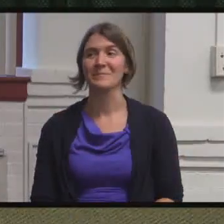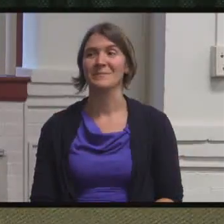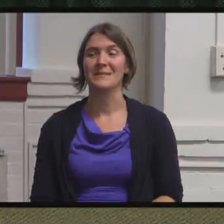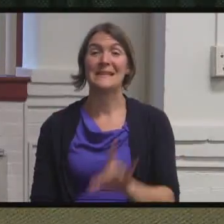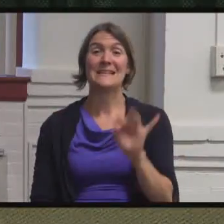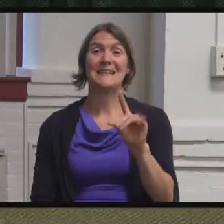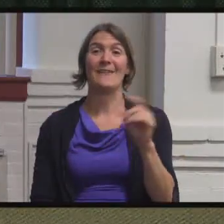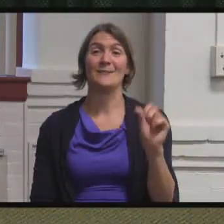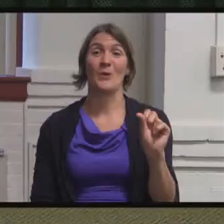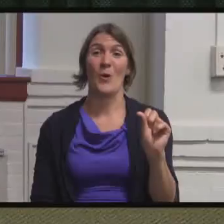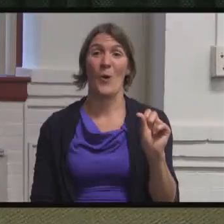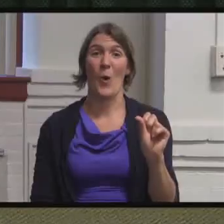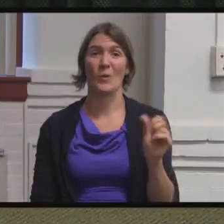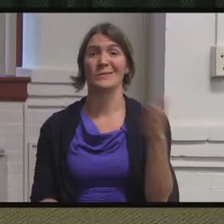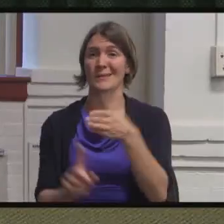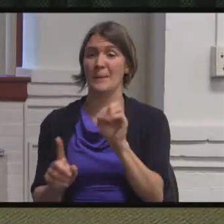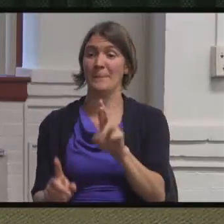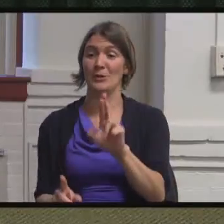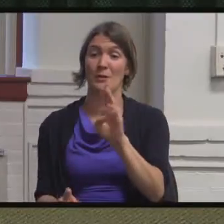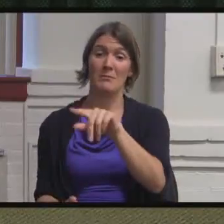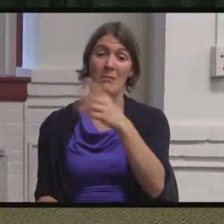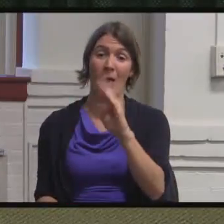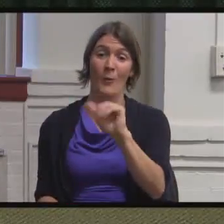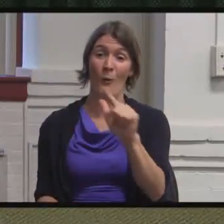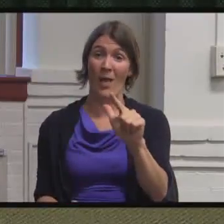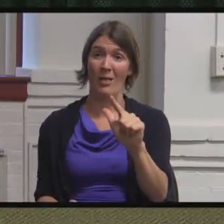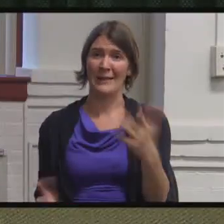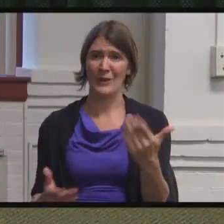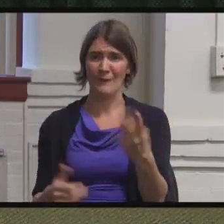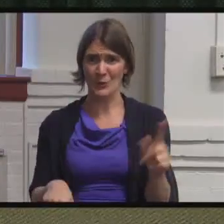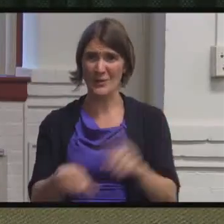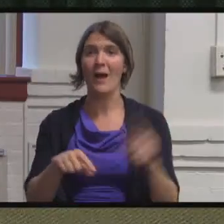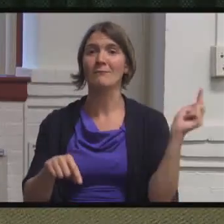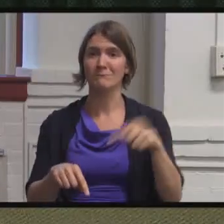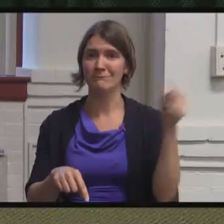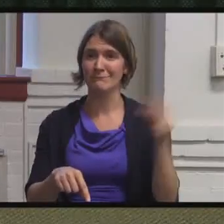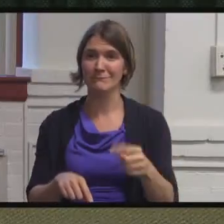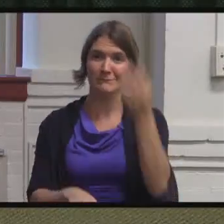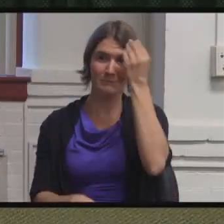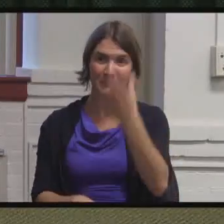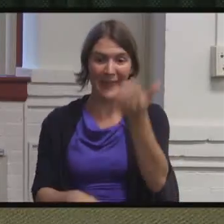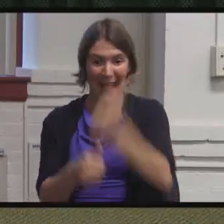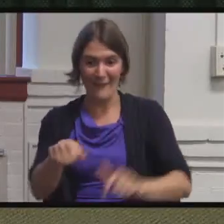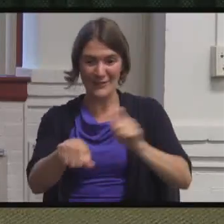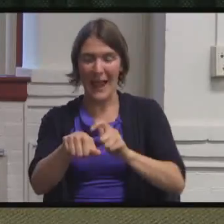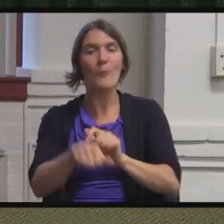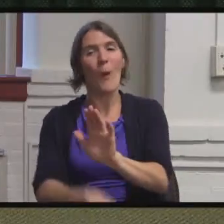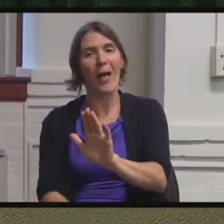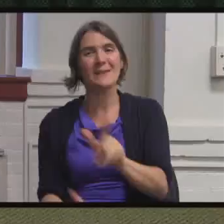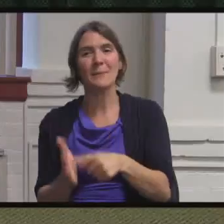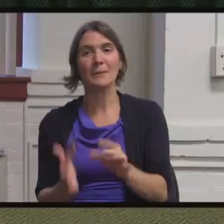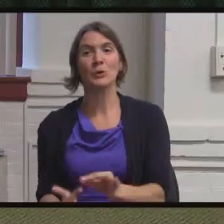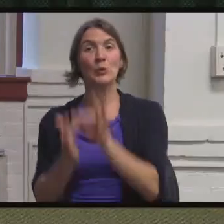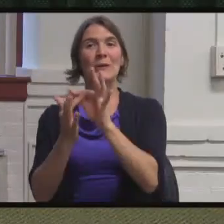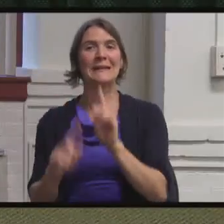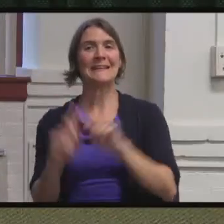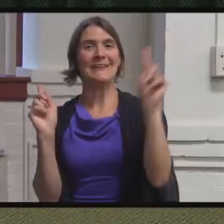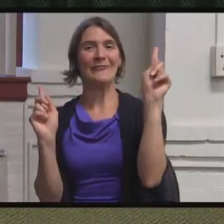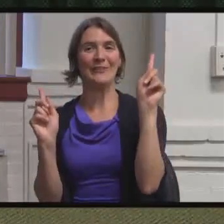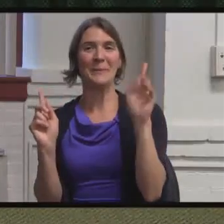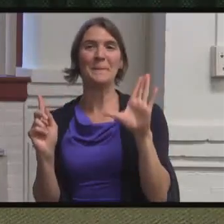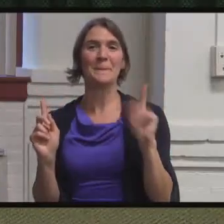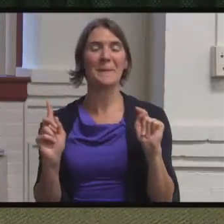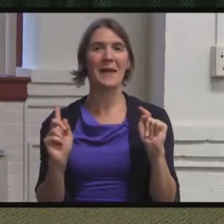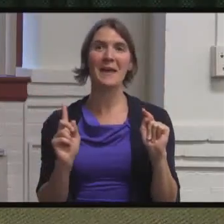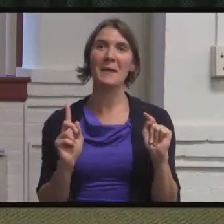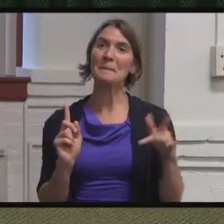I think Mr. Blackwell's been here quite a few times. And every time, sometimes it's a unique proposal, sometimes not so